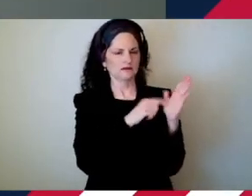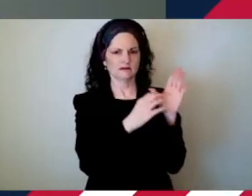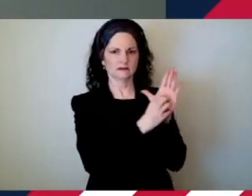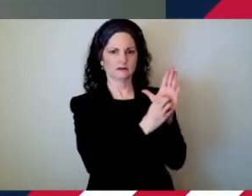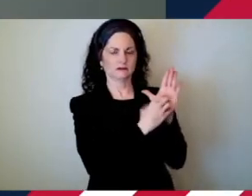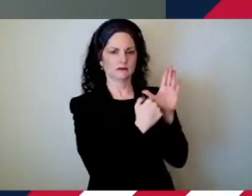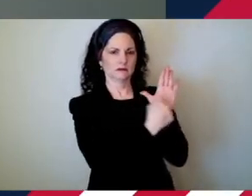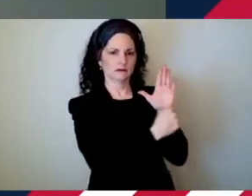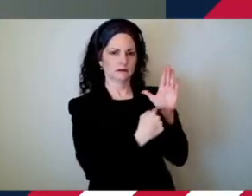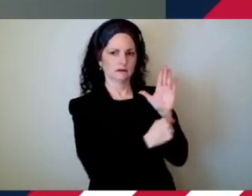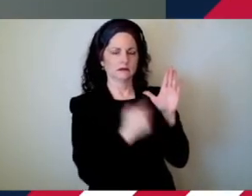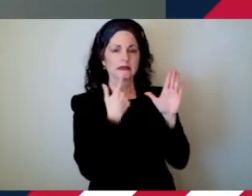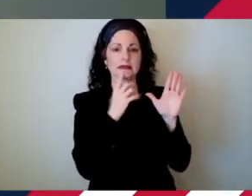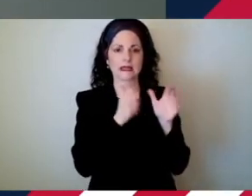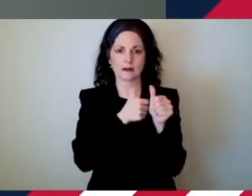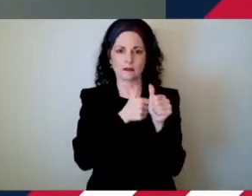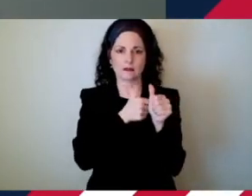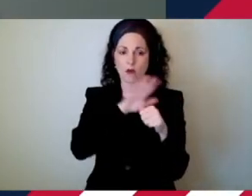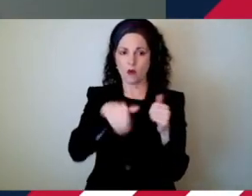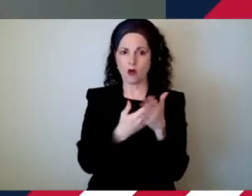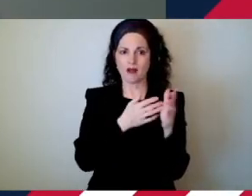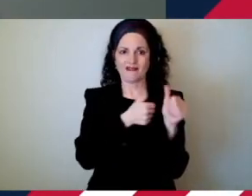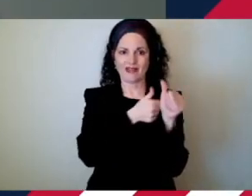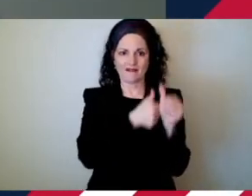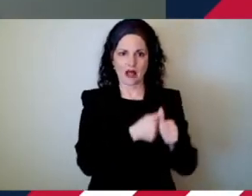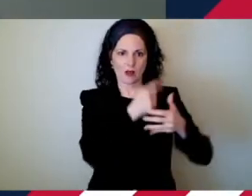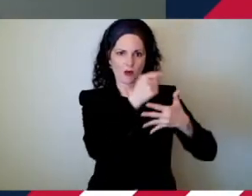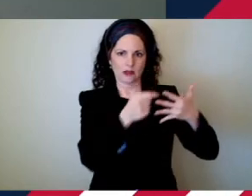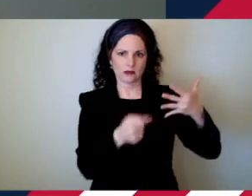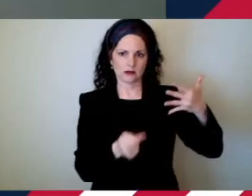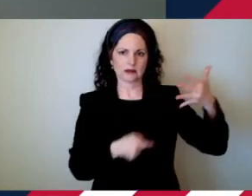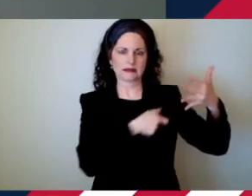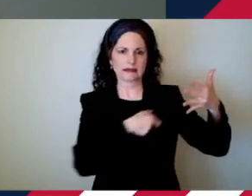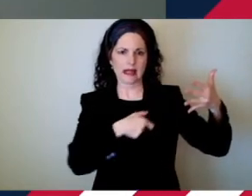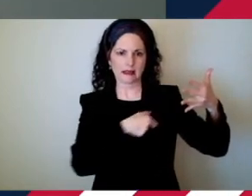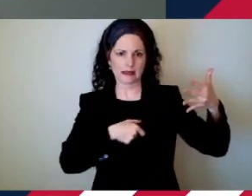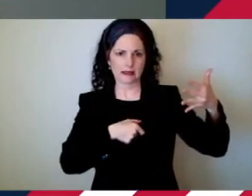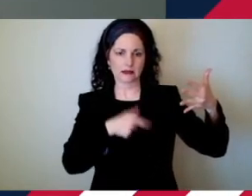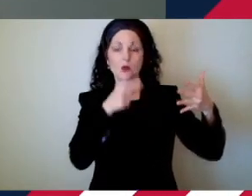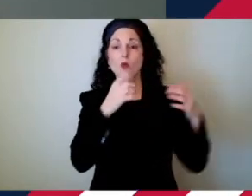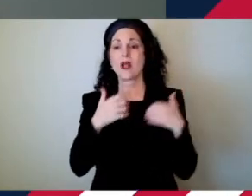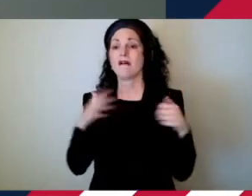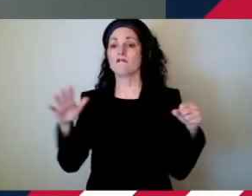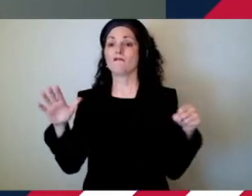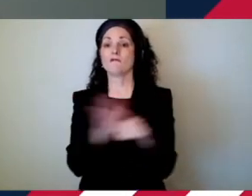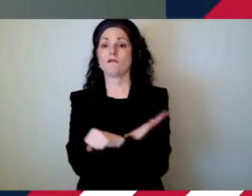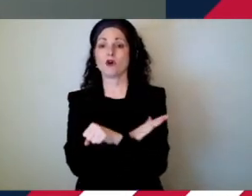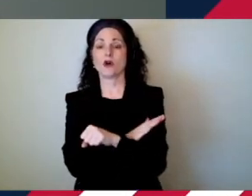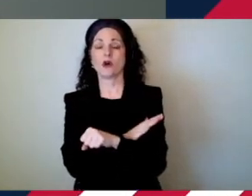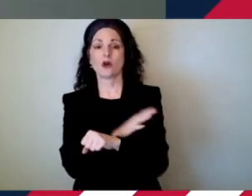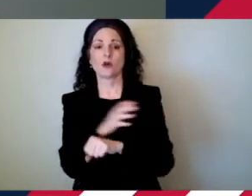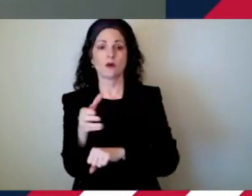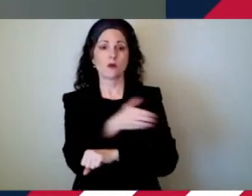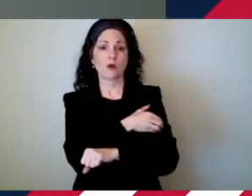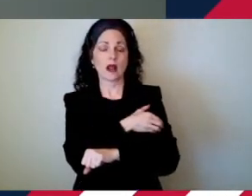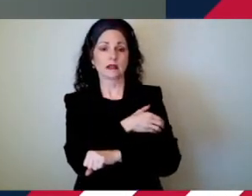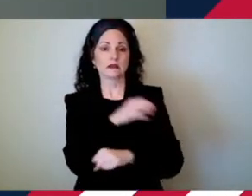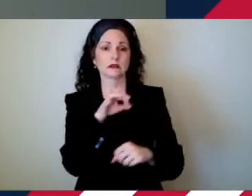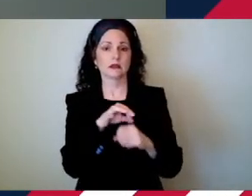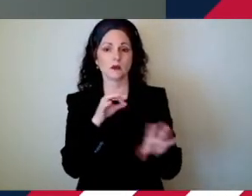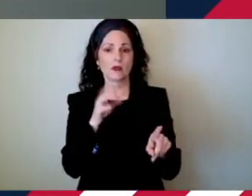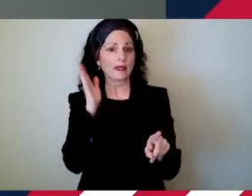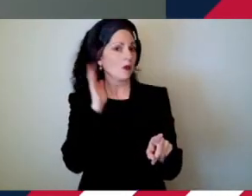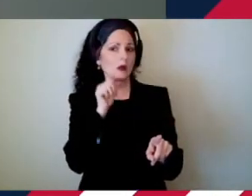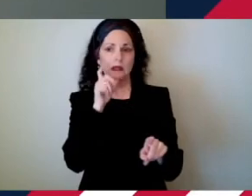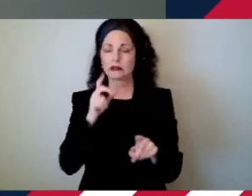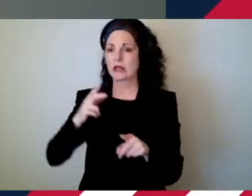to serve as automatic delegates, who shall have full rights of participation with the exception that they will not cast a vote for president on the